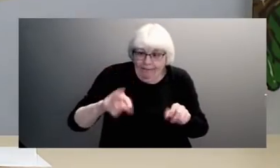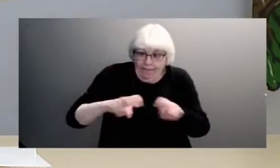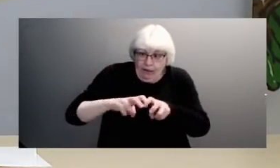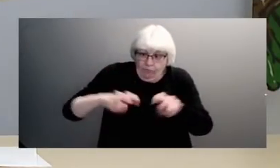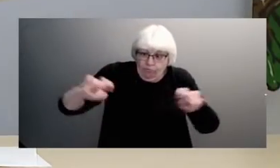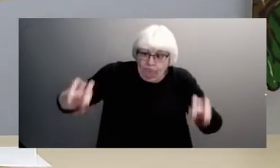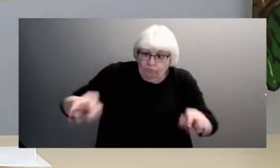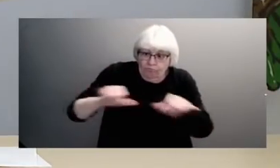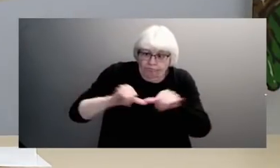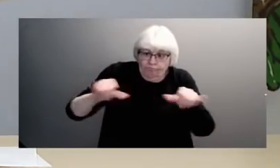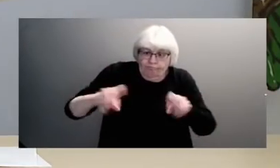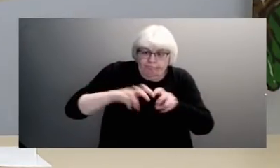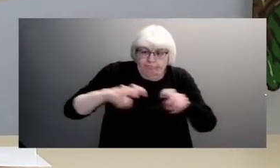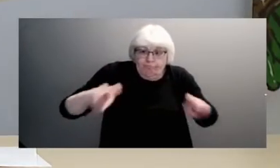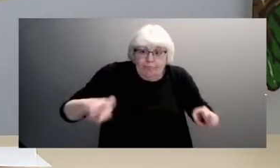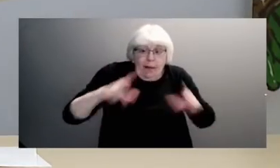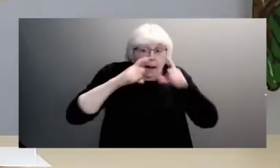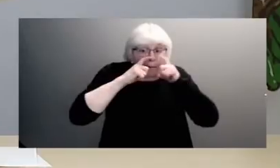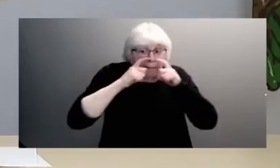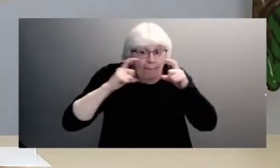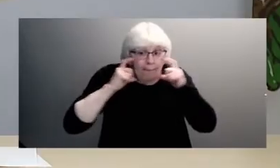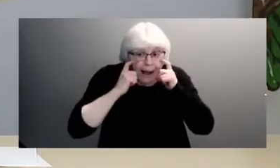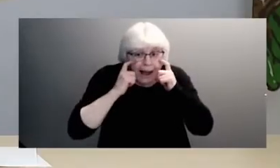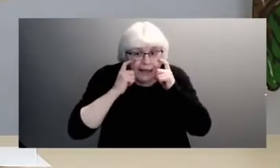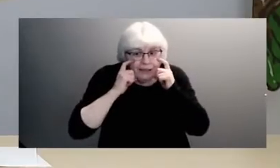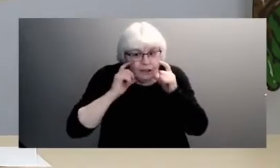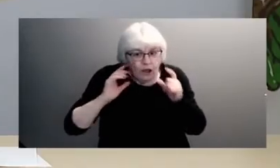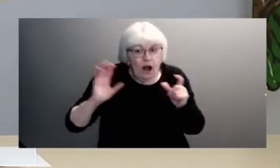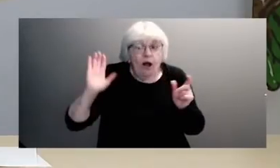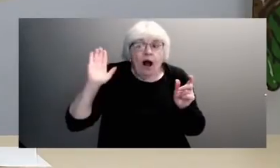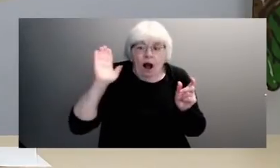times, including when seated and when singing.